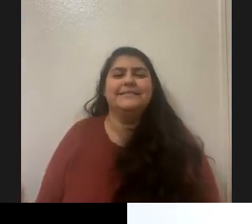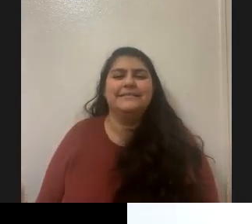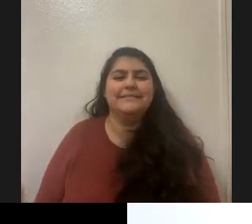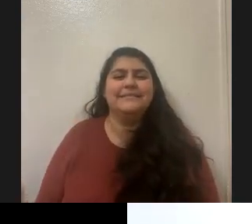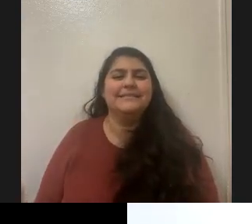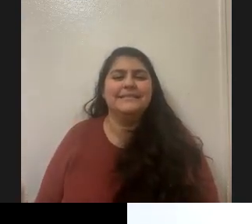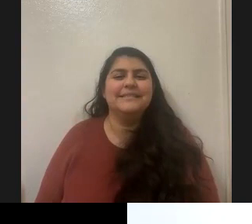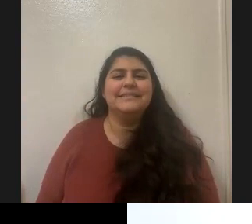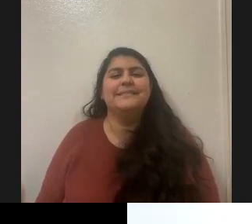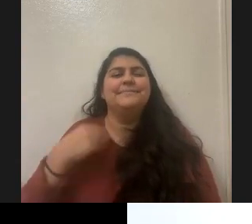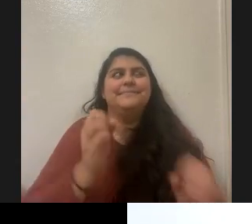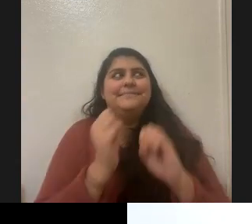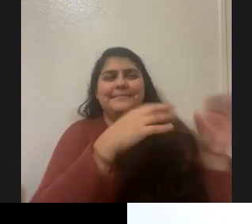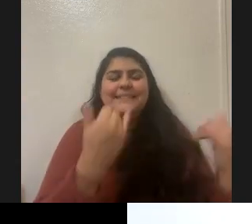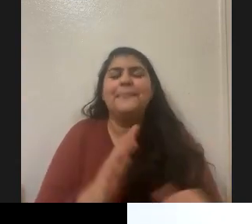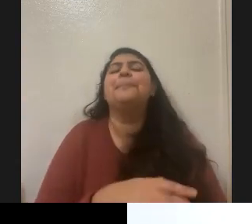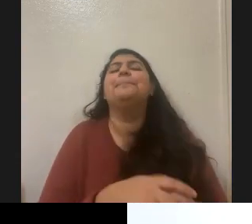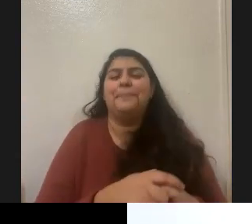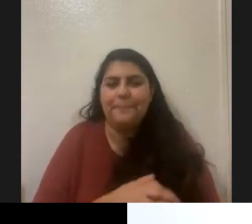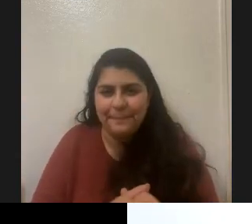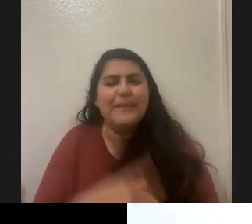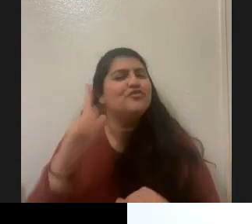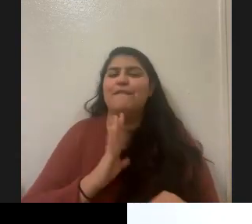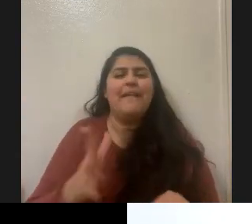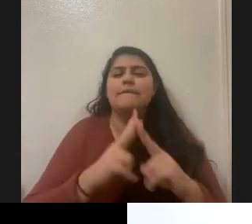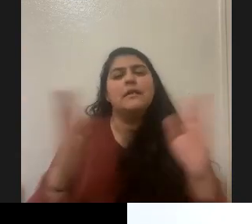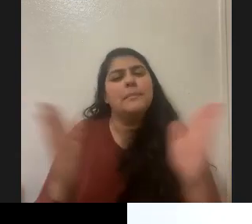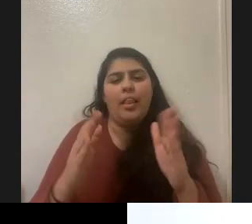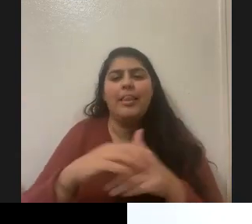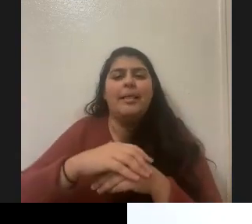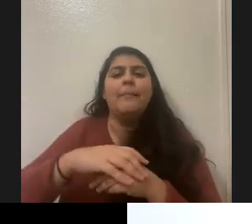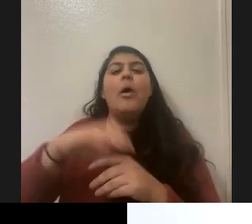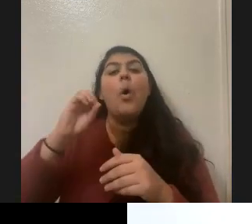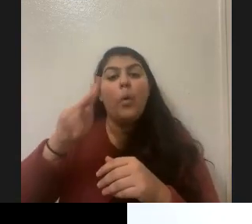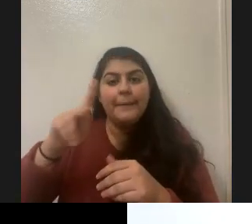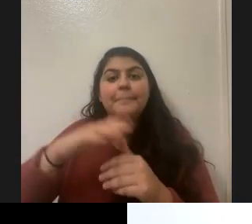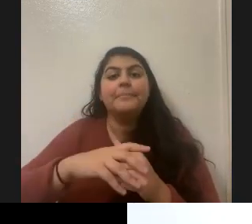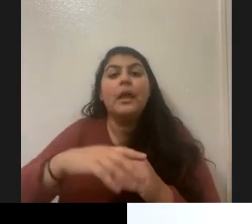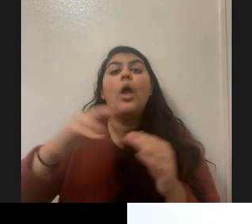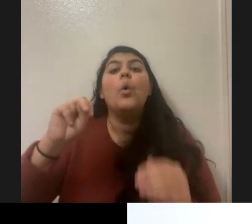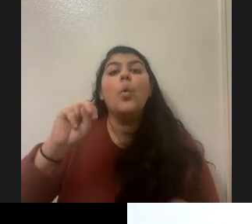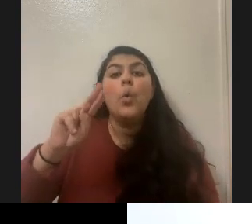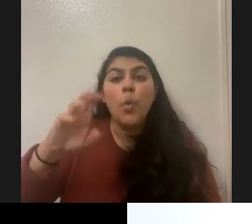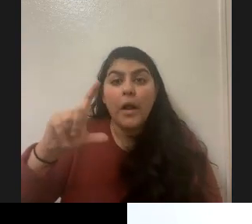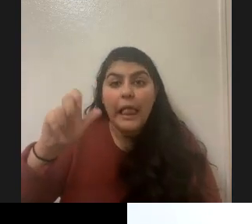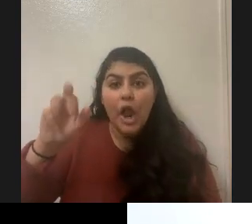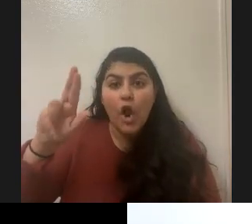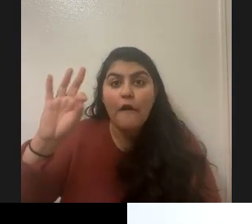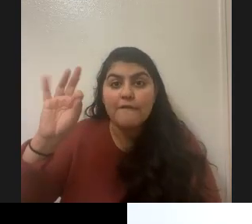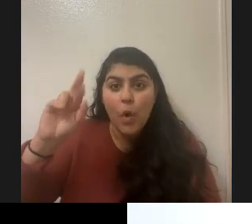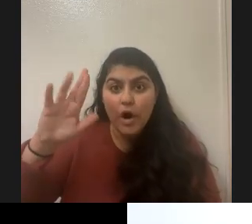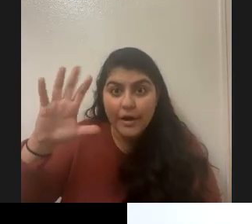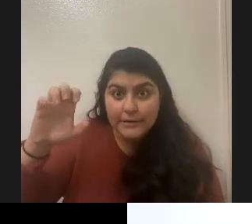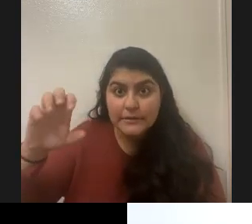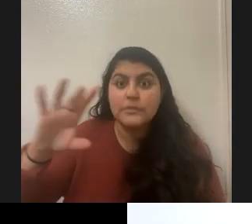her over here. Okay. She's fine. She's very small. All right. Is the nuclear force related to strong and